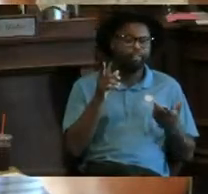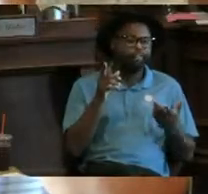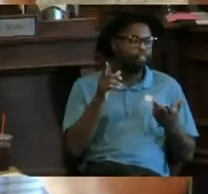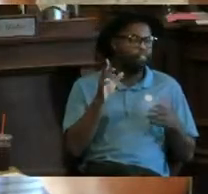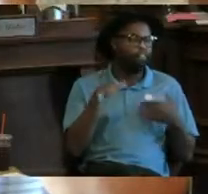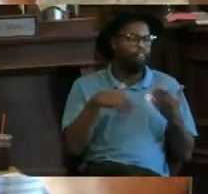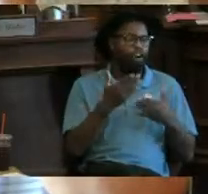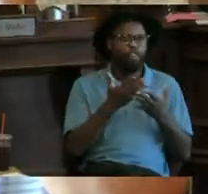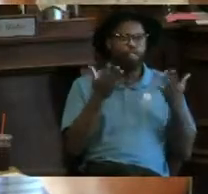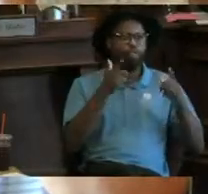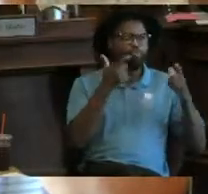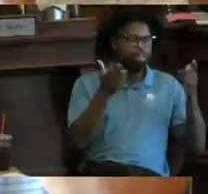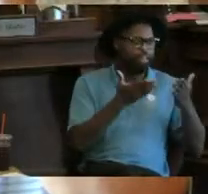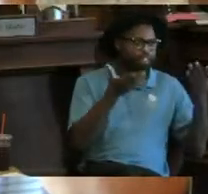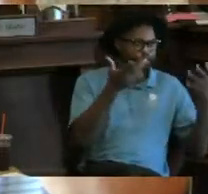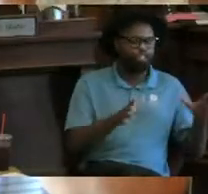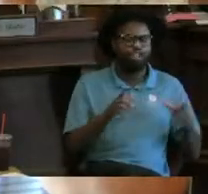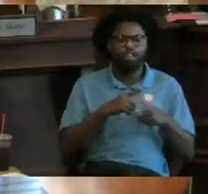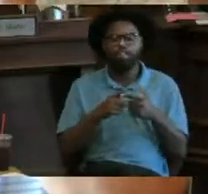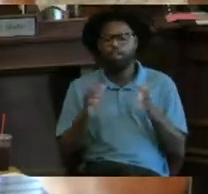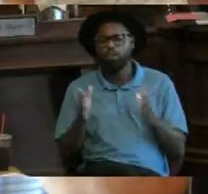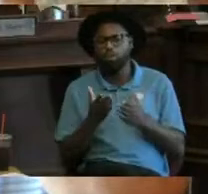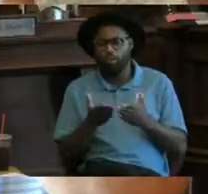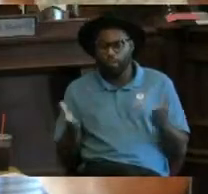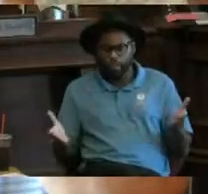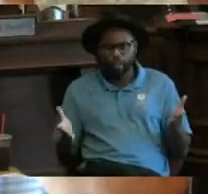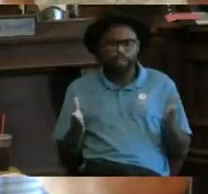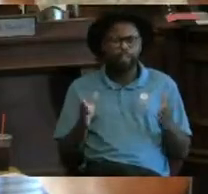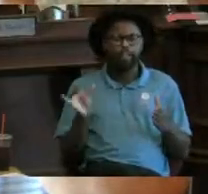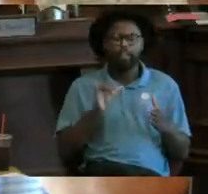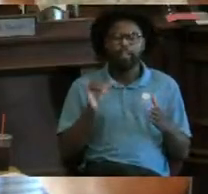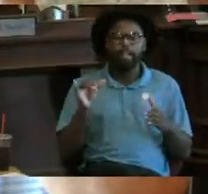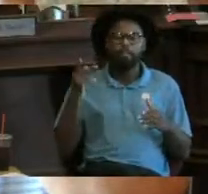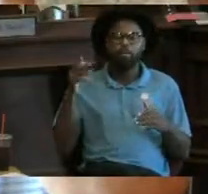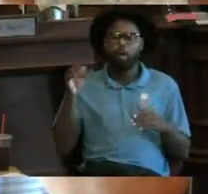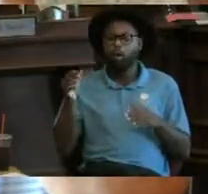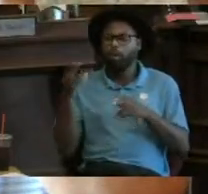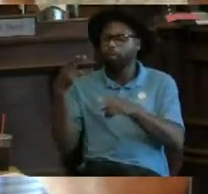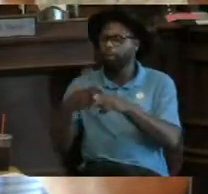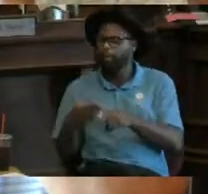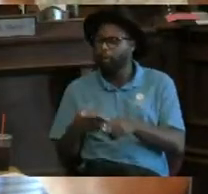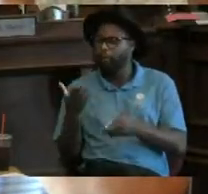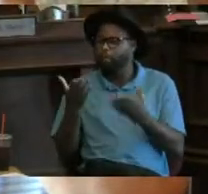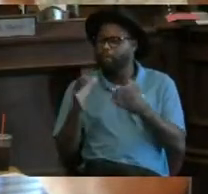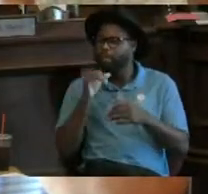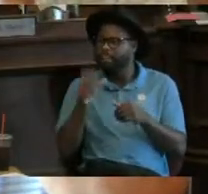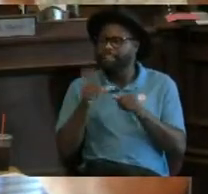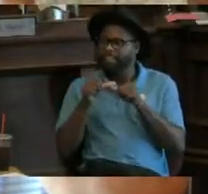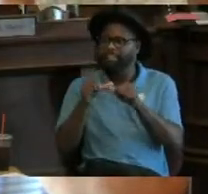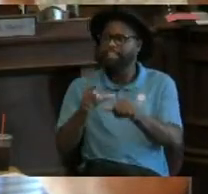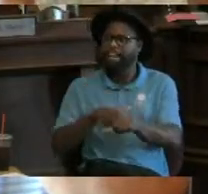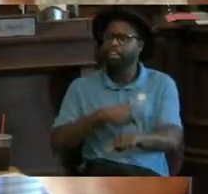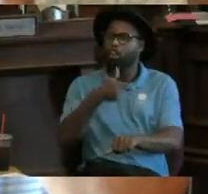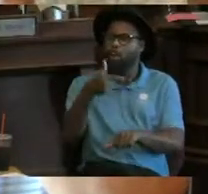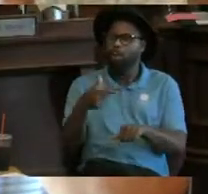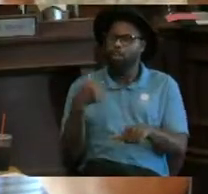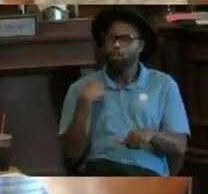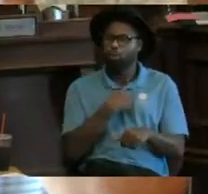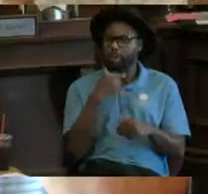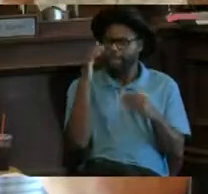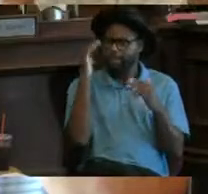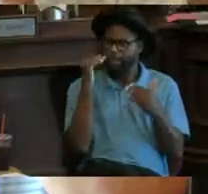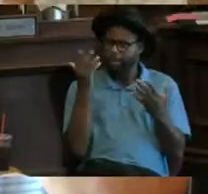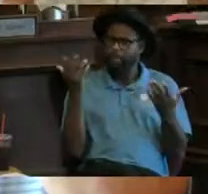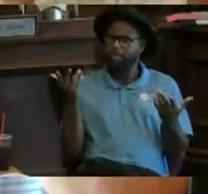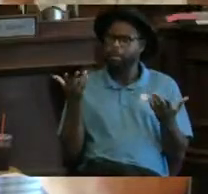stuff, and then there's little things. It's similar to what Councilmember Peel mentioned. You might get out there and go, oh, that didn't last as long as we expected it to. Hey,